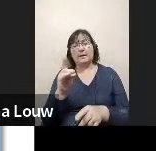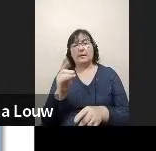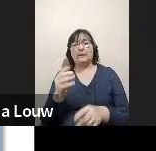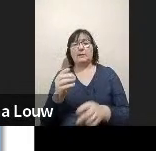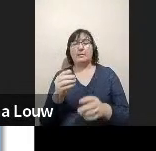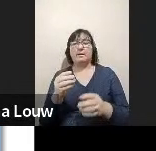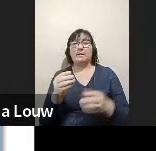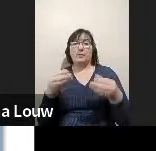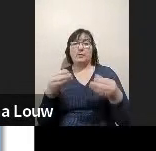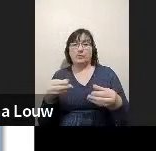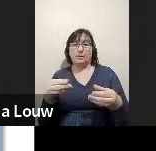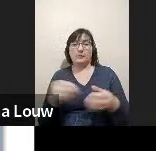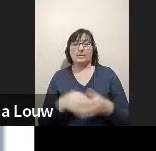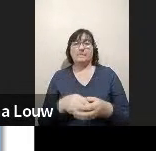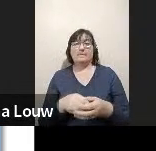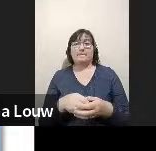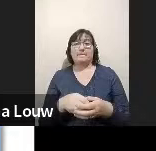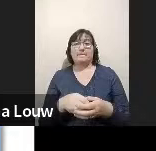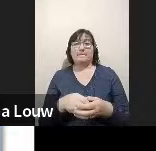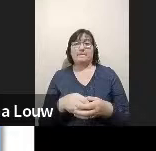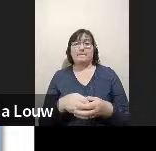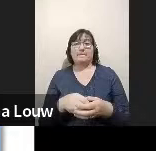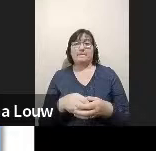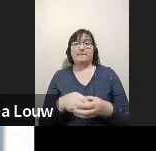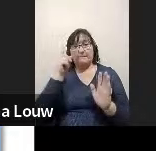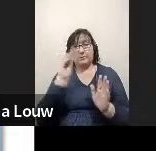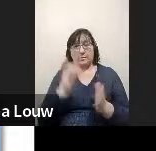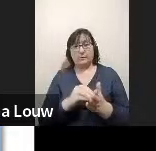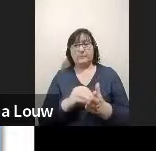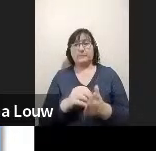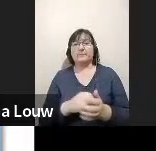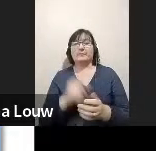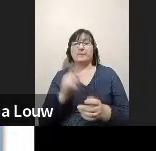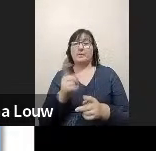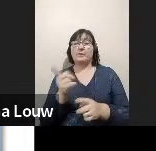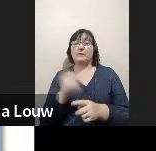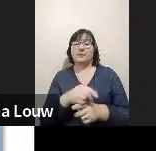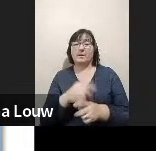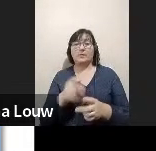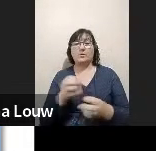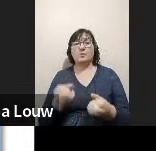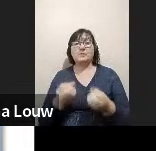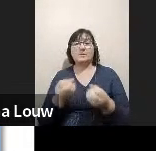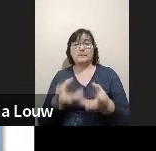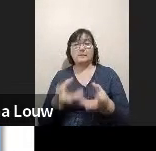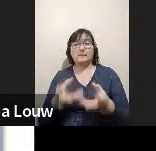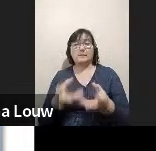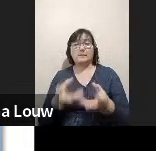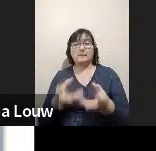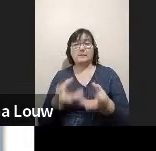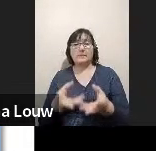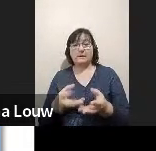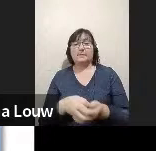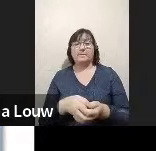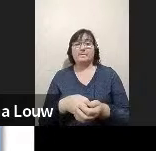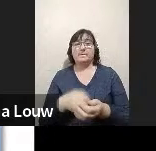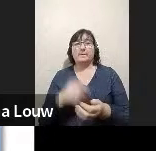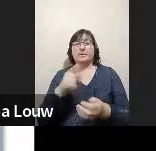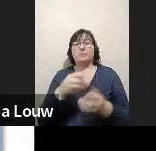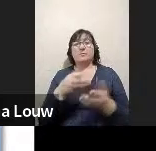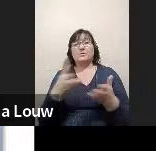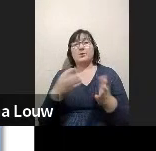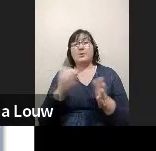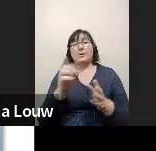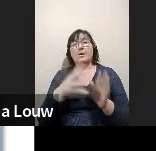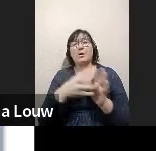day that the request is submitted, clearly showing the individual in question holding up a copy of their ID and a note